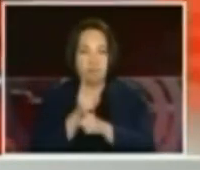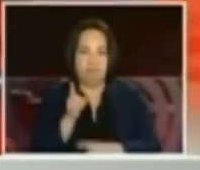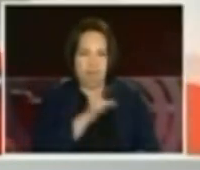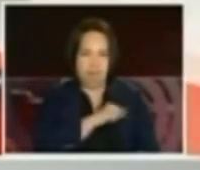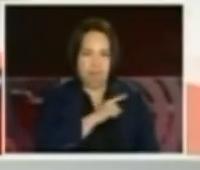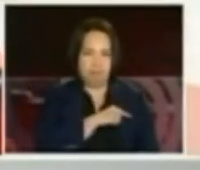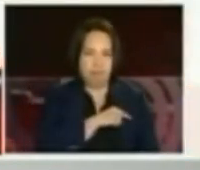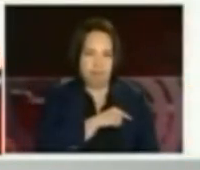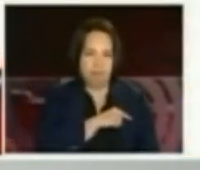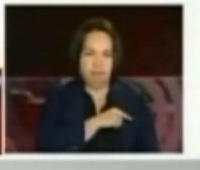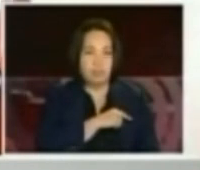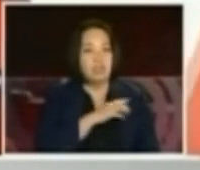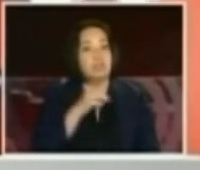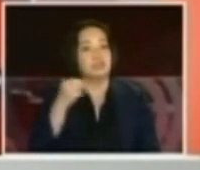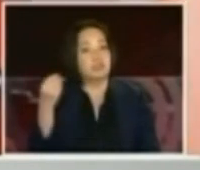And